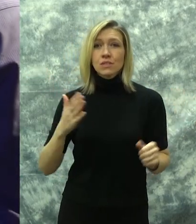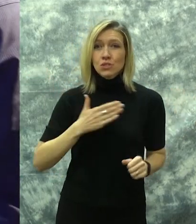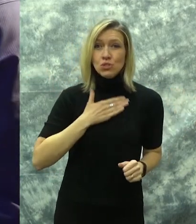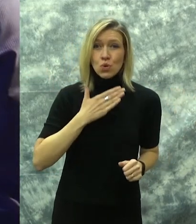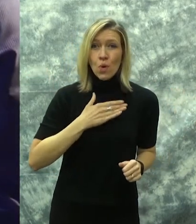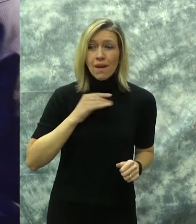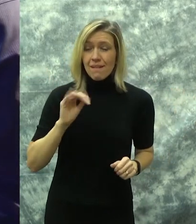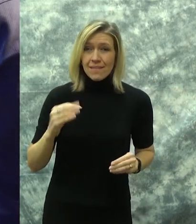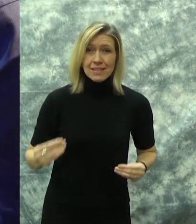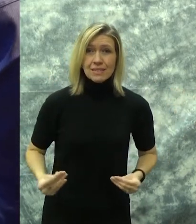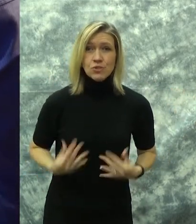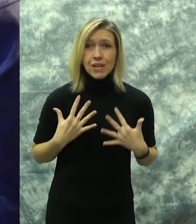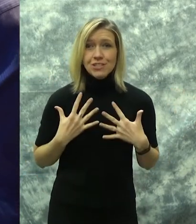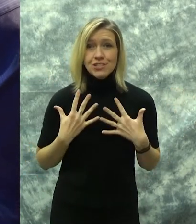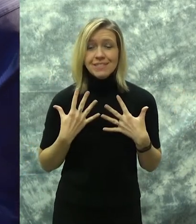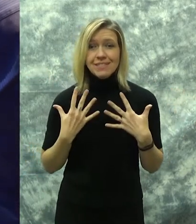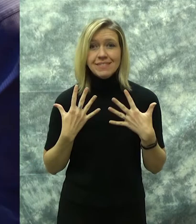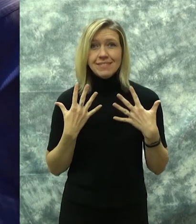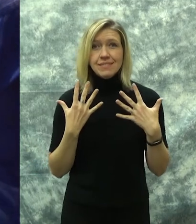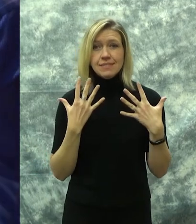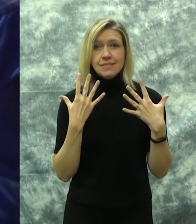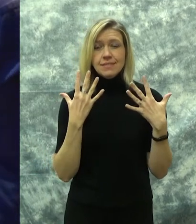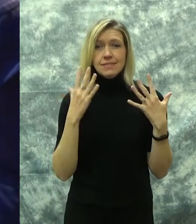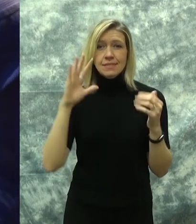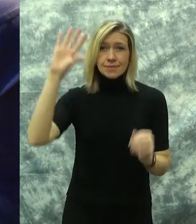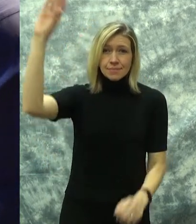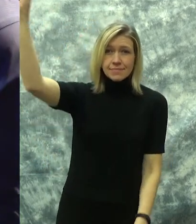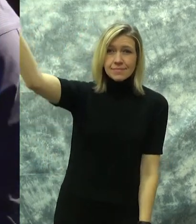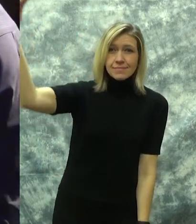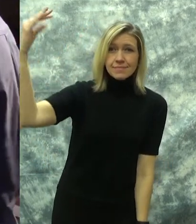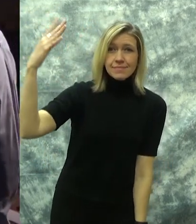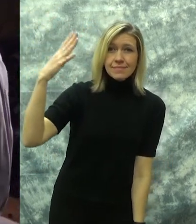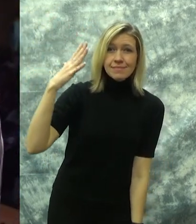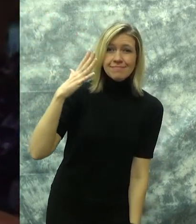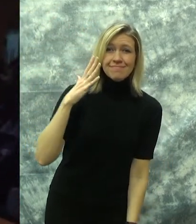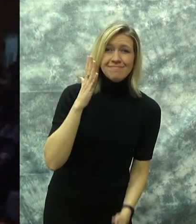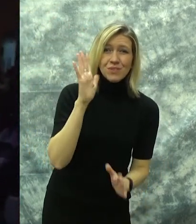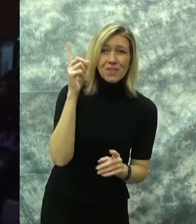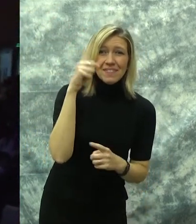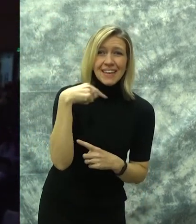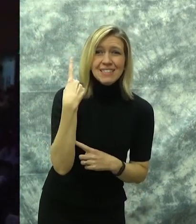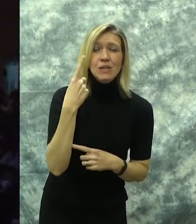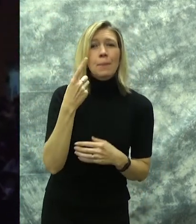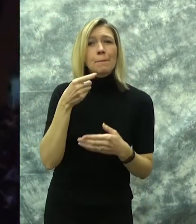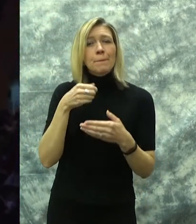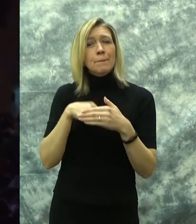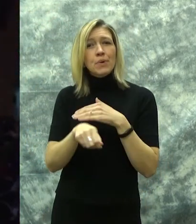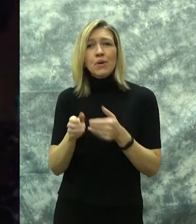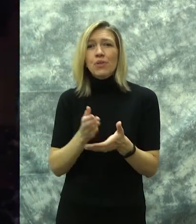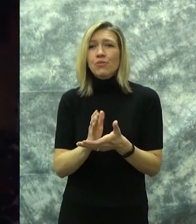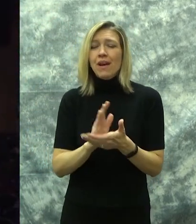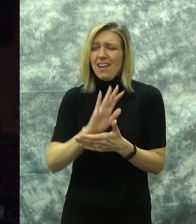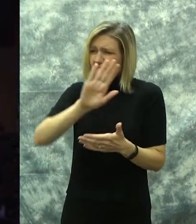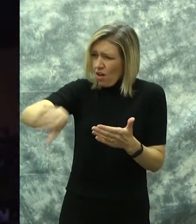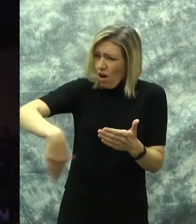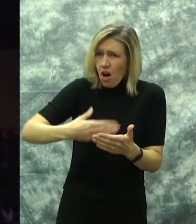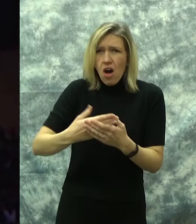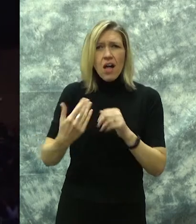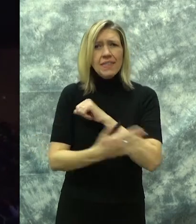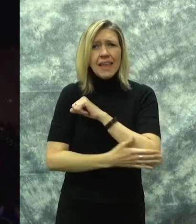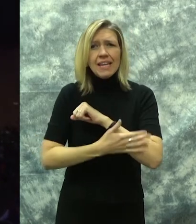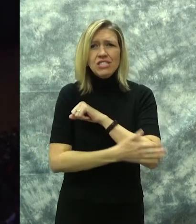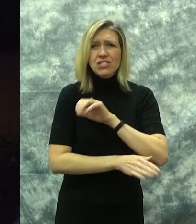inspiration. It's the sunshine on your face. It's the birthright of all nations. It's